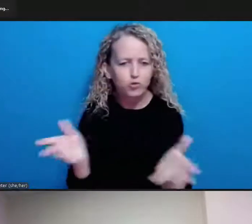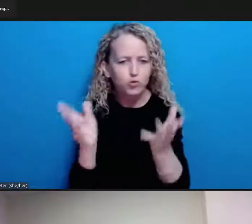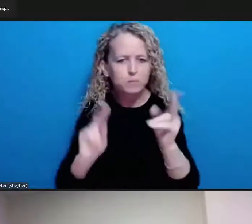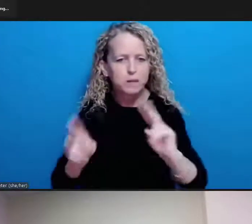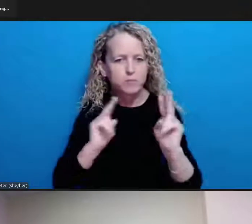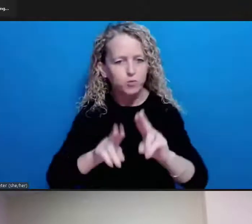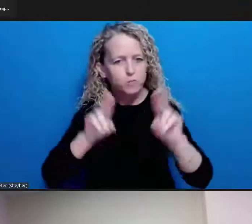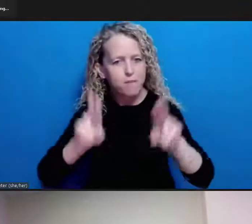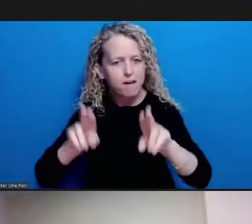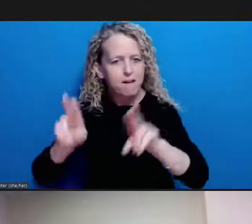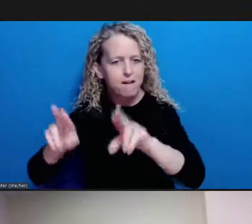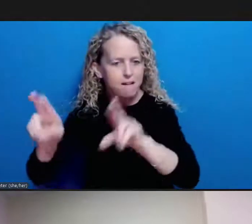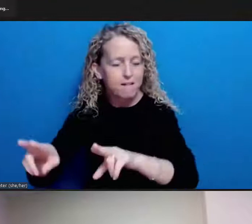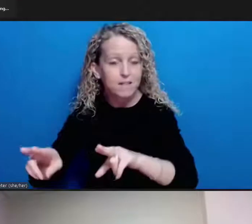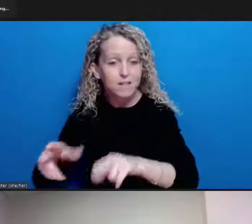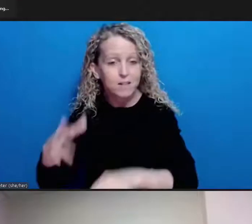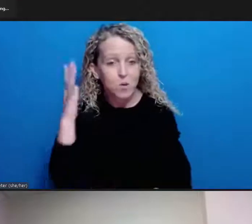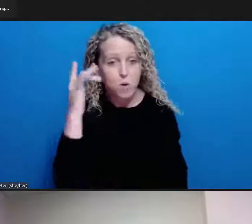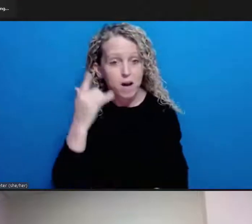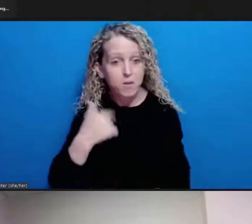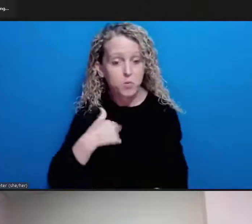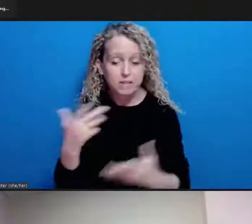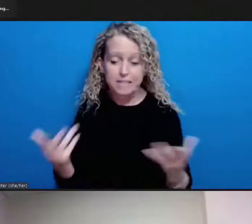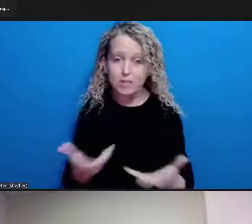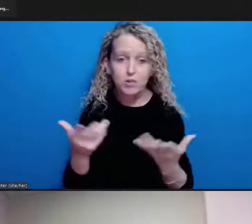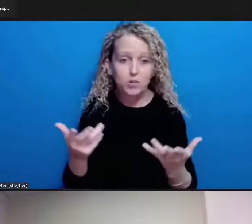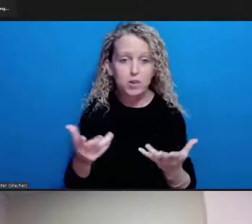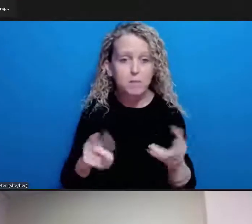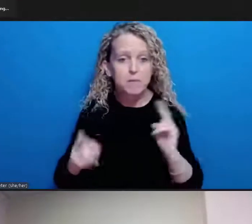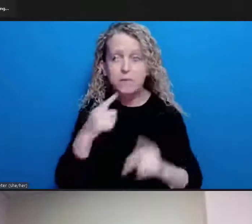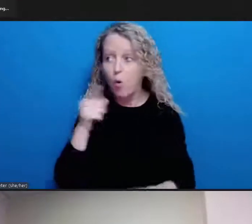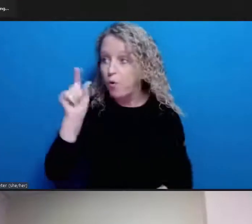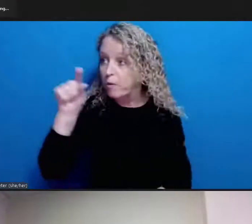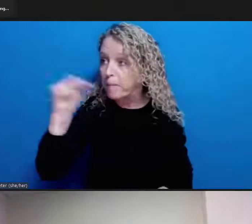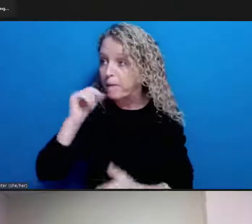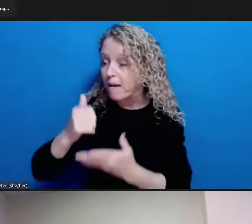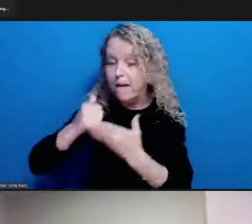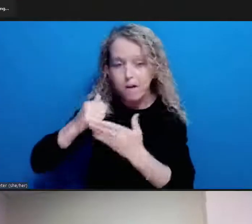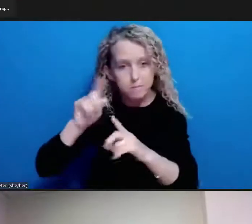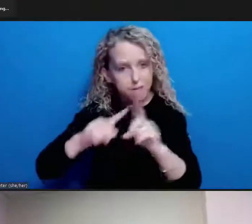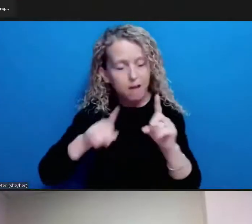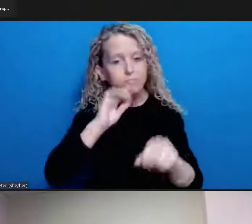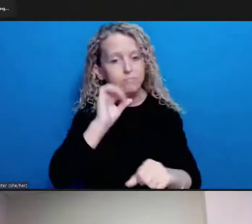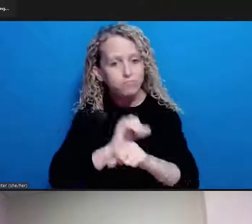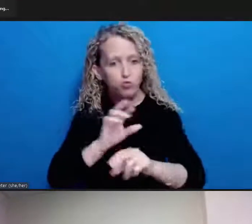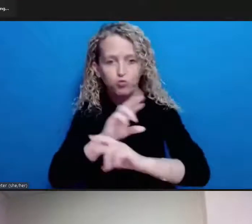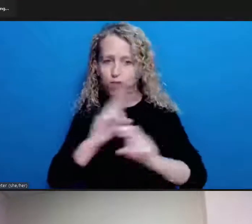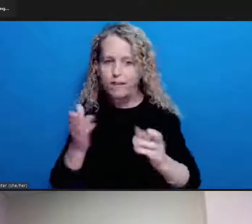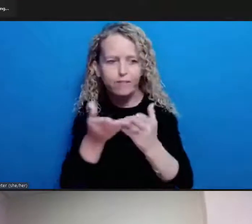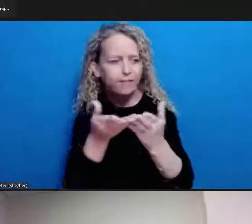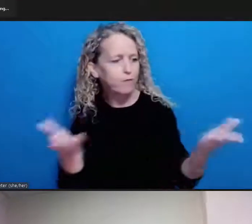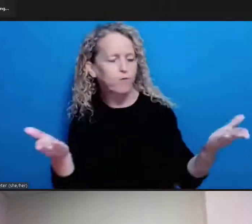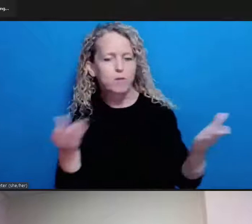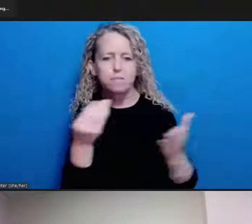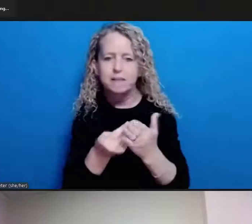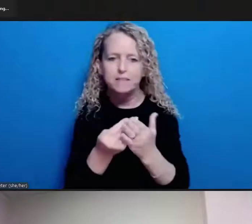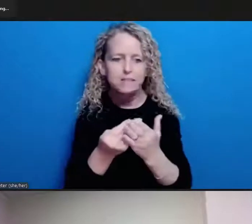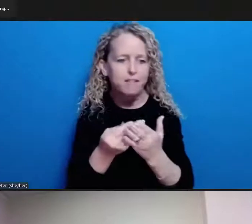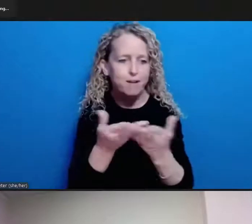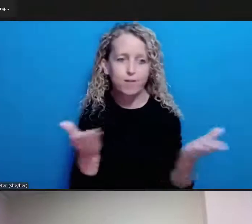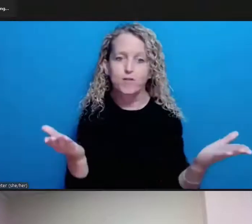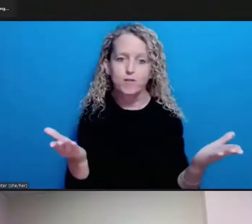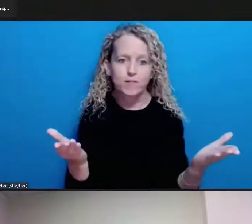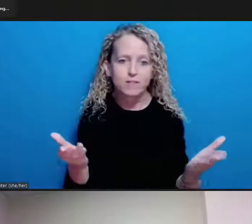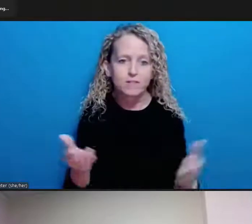we're always there to say, well, the government's not helping us, but they put the money there. And so they're